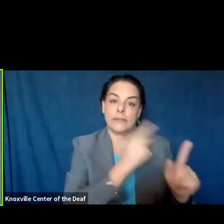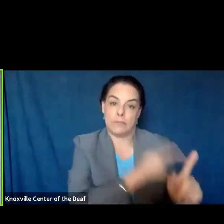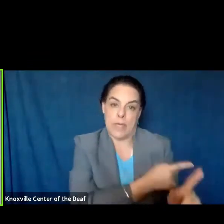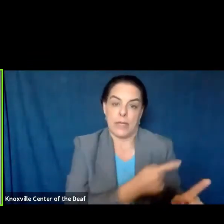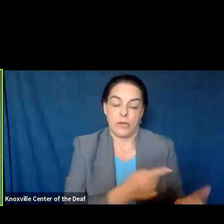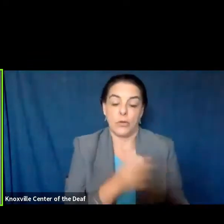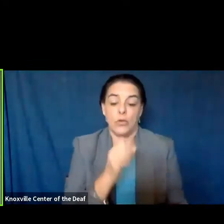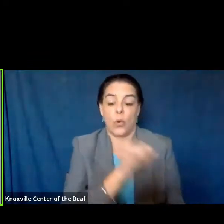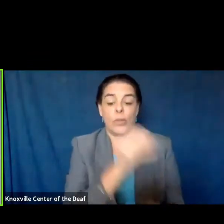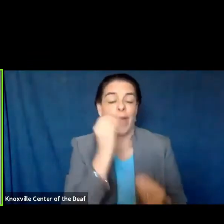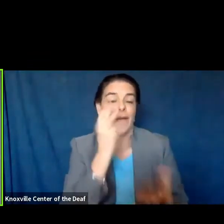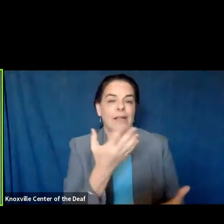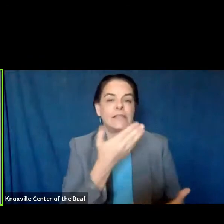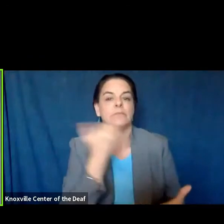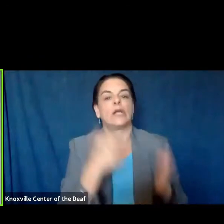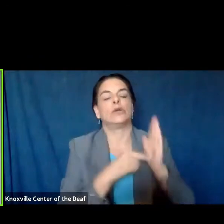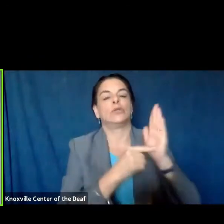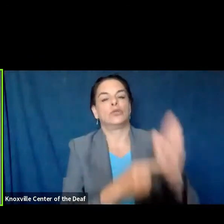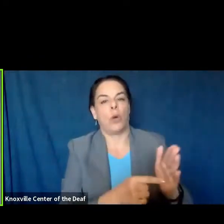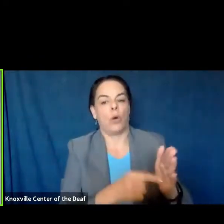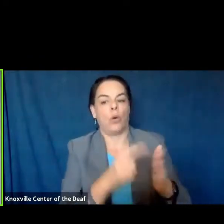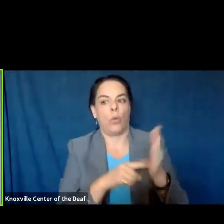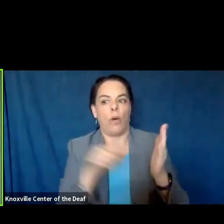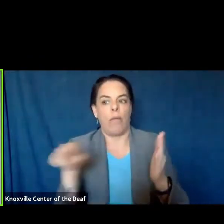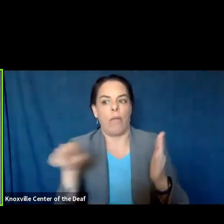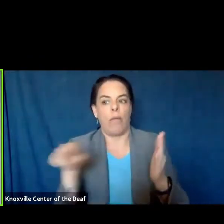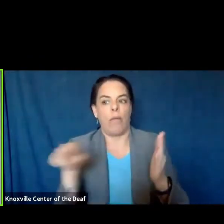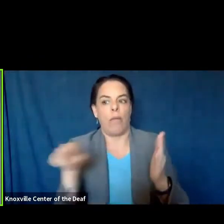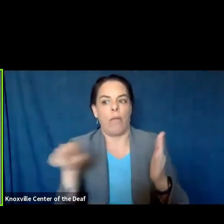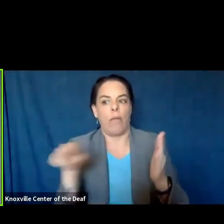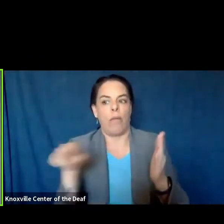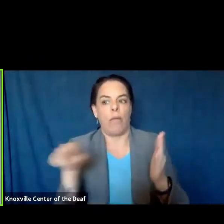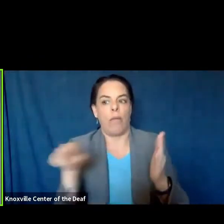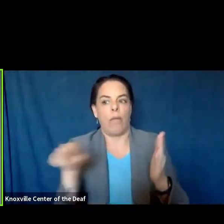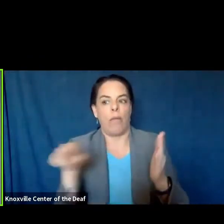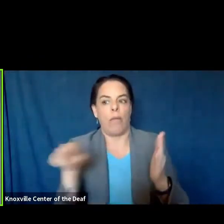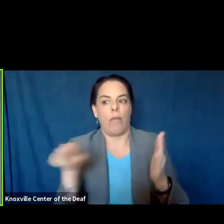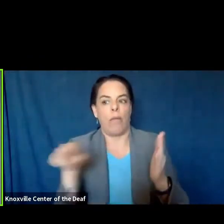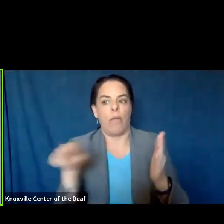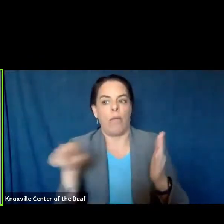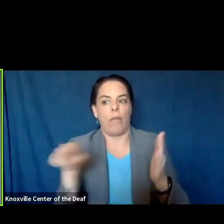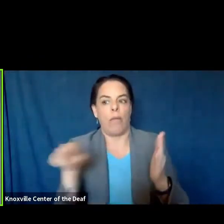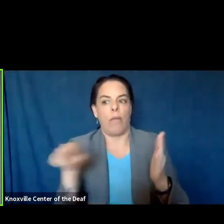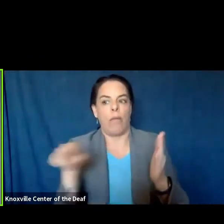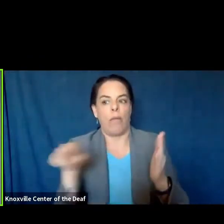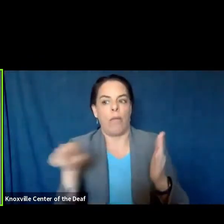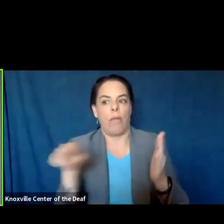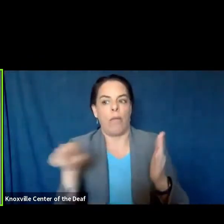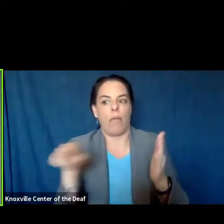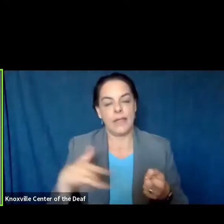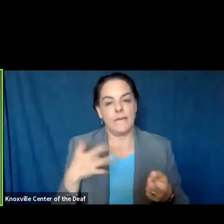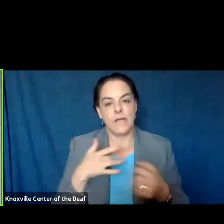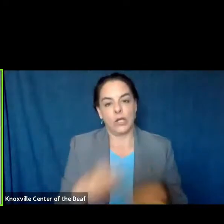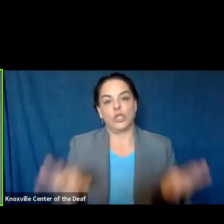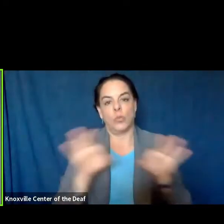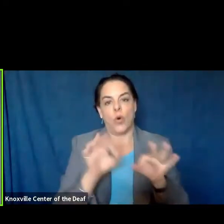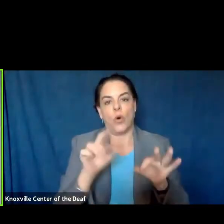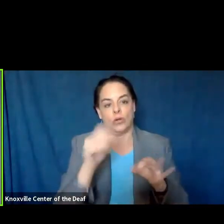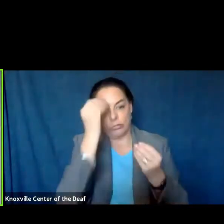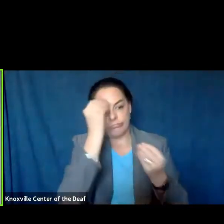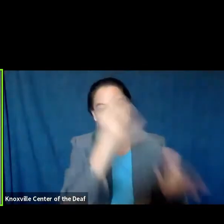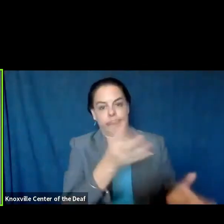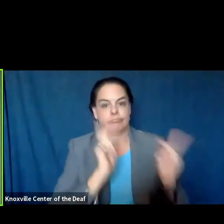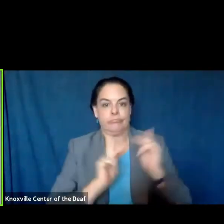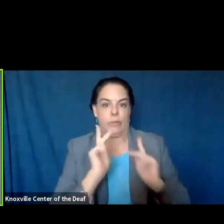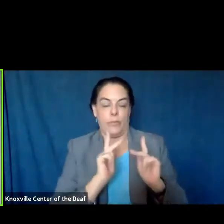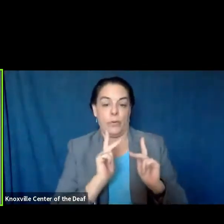that data is just a better reflection of what the hospital's true capacity is. And they felt that it was important to share that with the public,